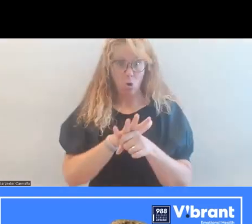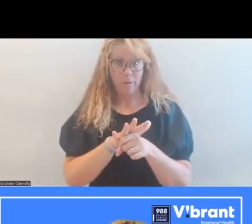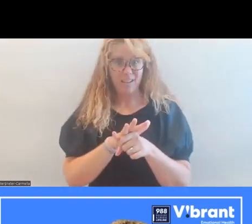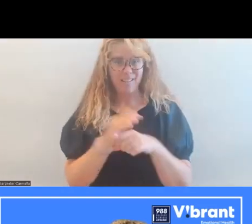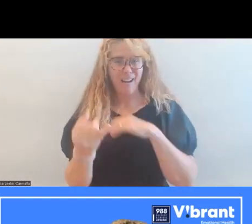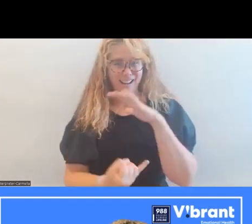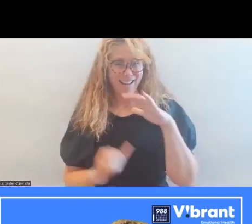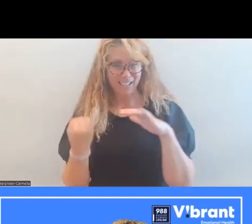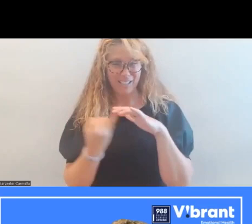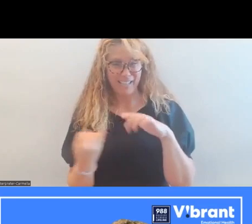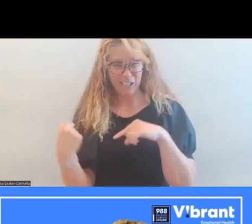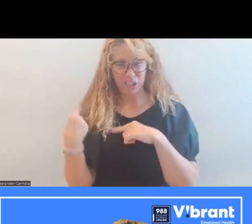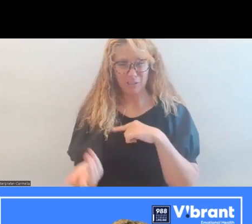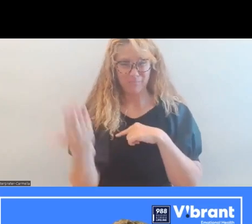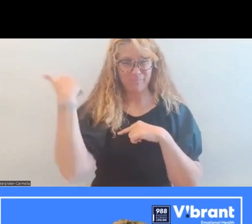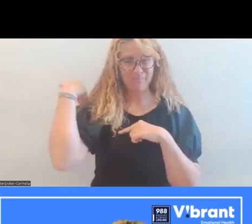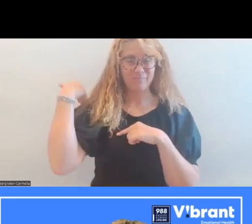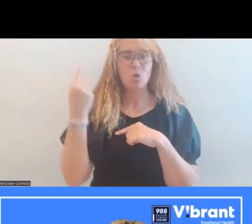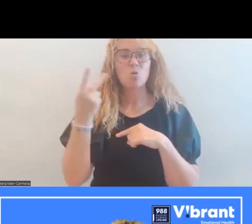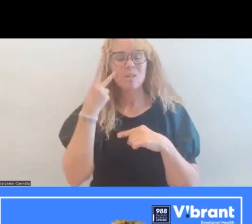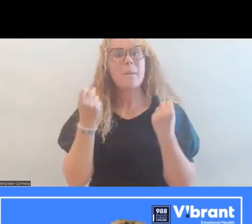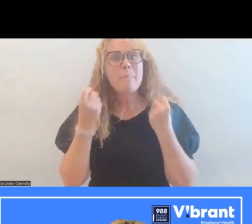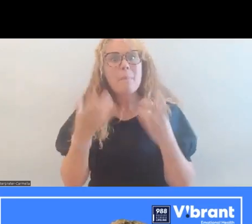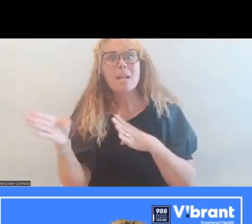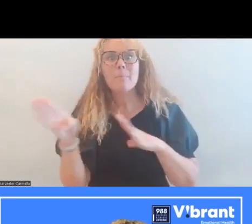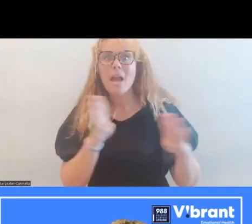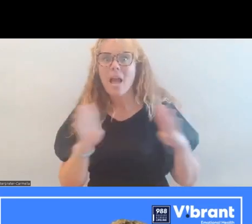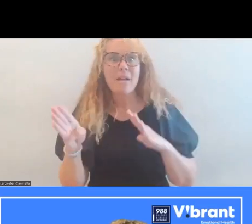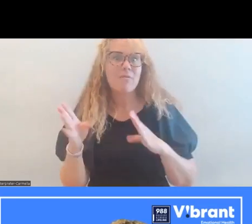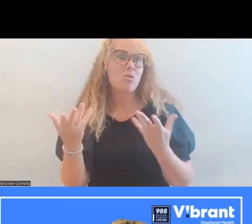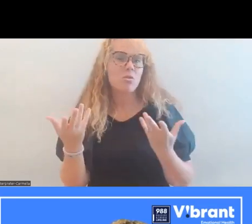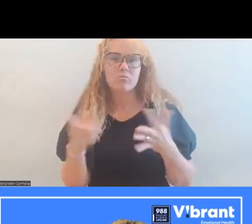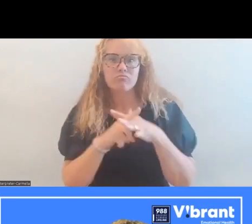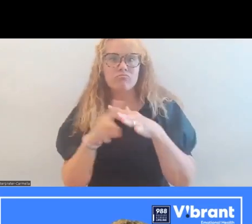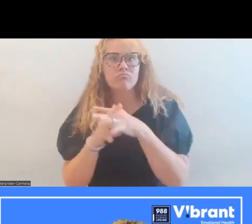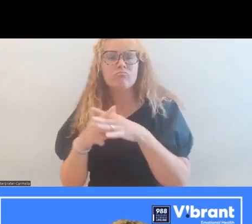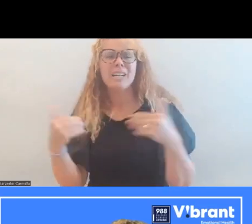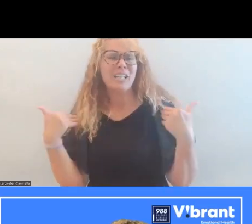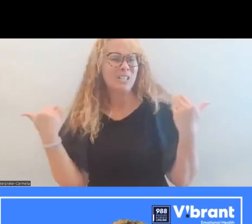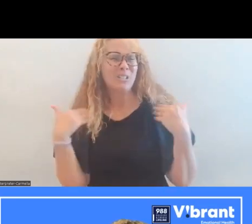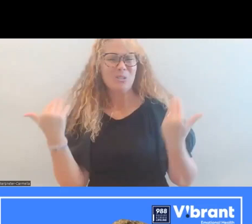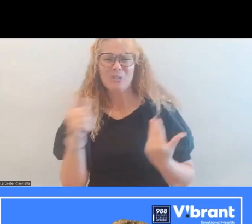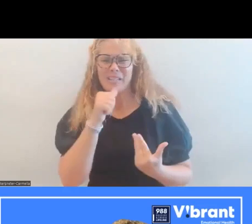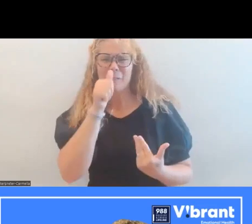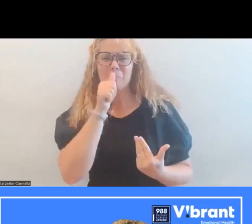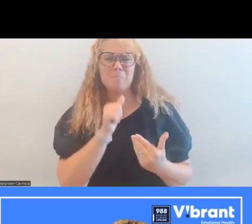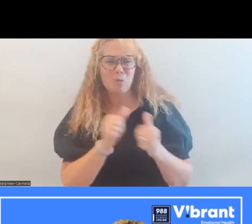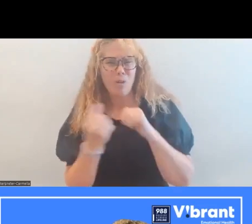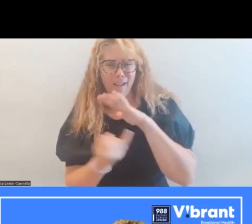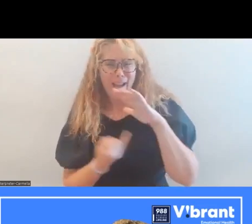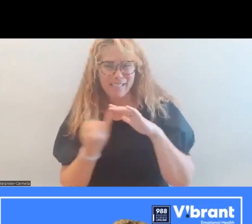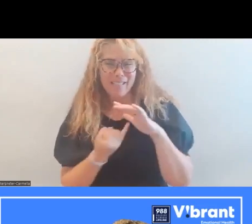isolation, we see a lot of behavioral methods where the youth didn't deal very well with being isolated.